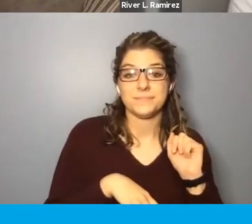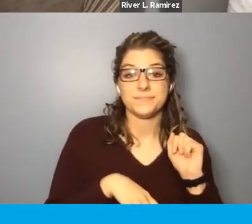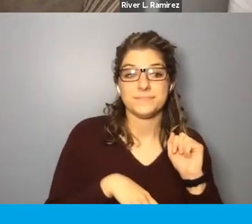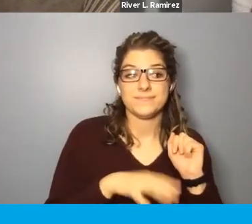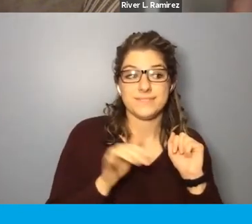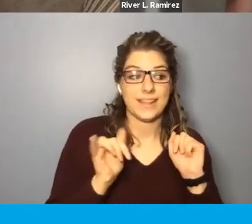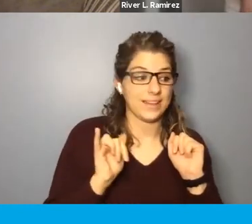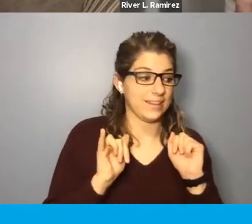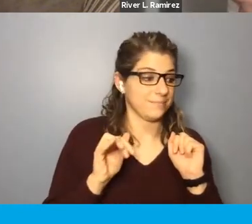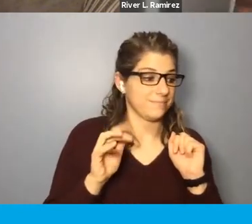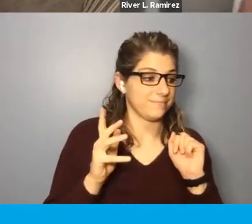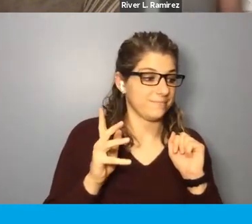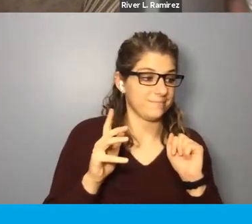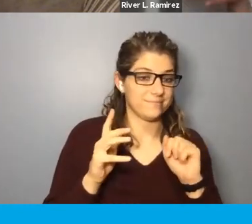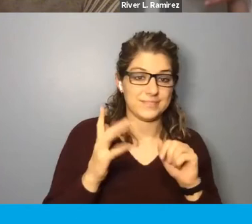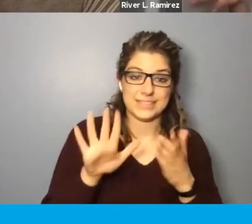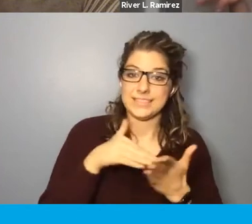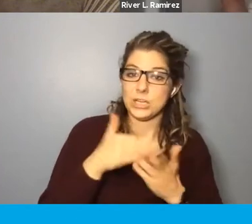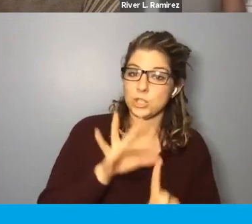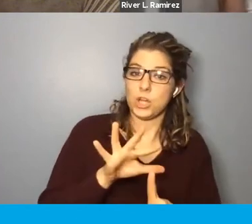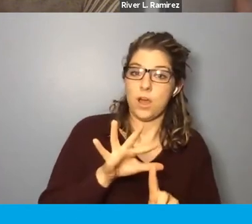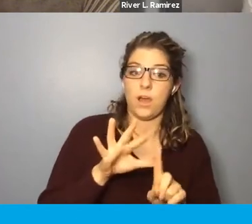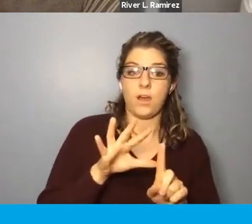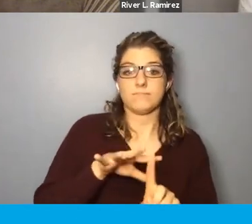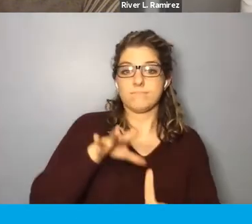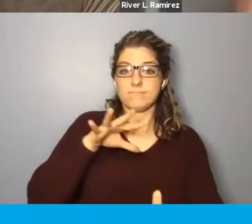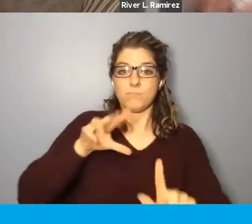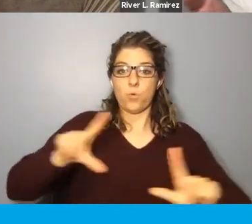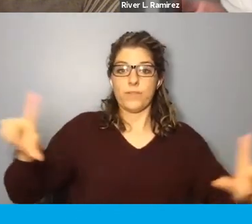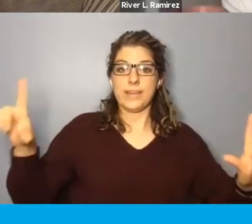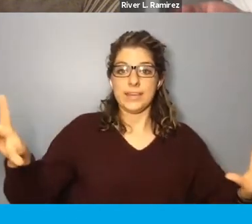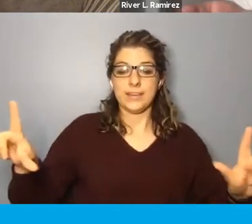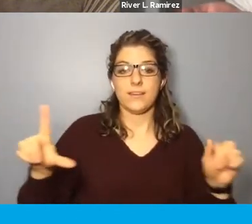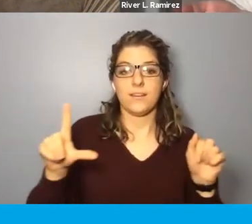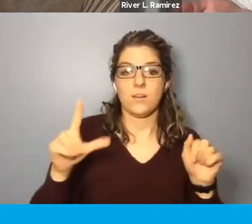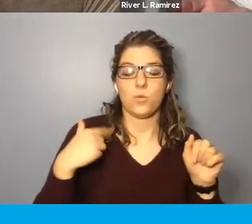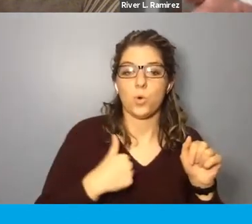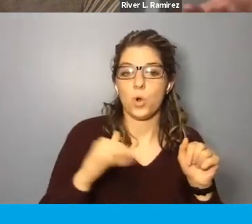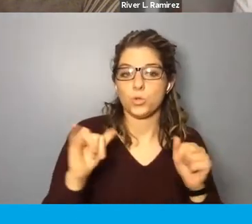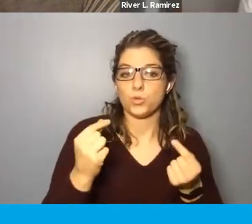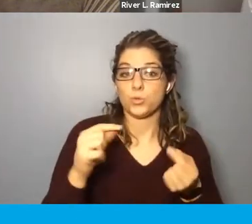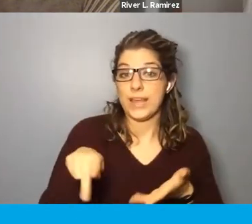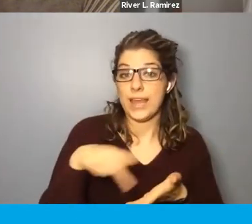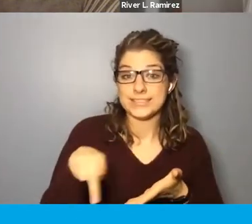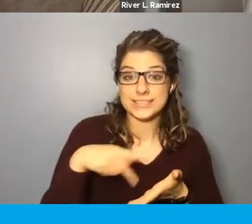like a center shot, a shot of the whole thing, whatever. And then I was like, we're also going to do this